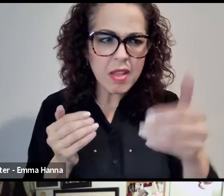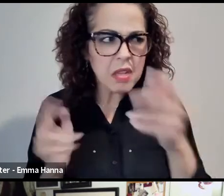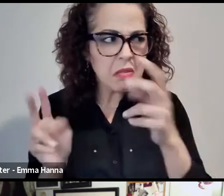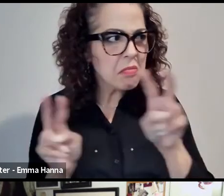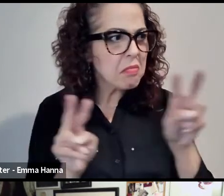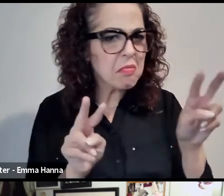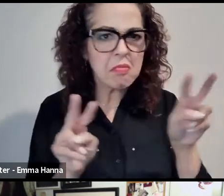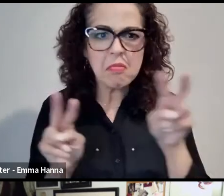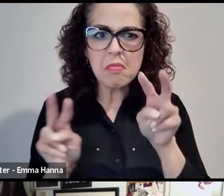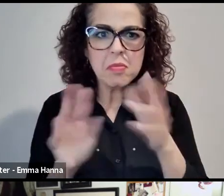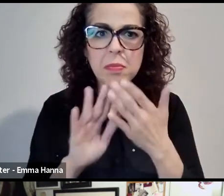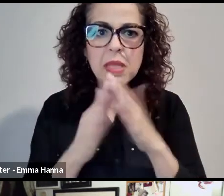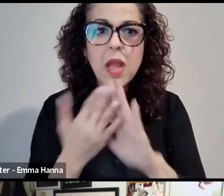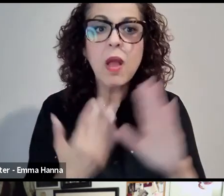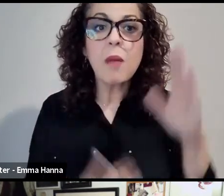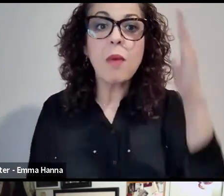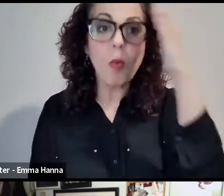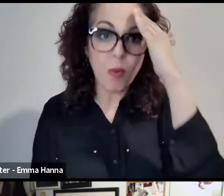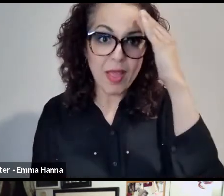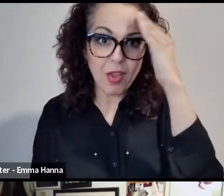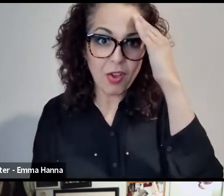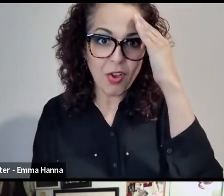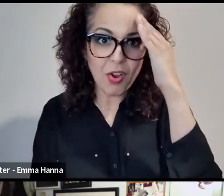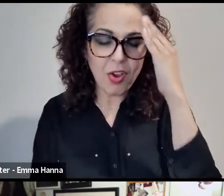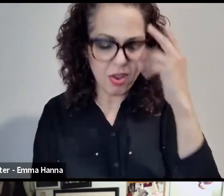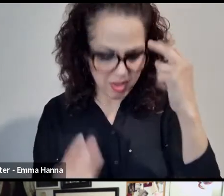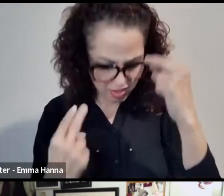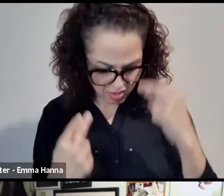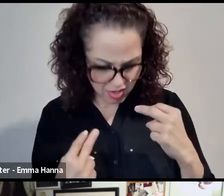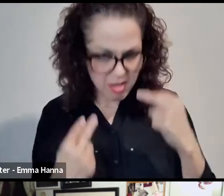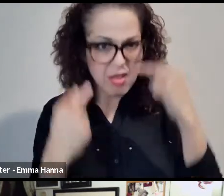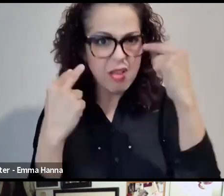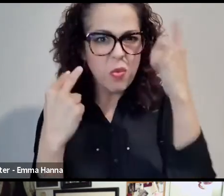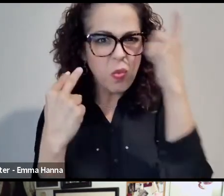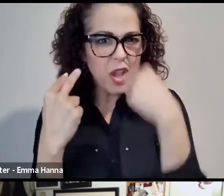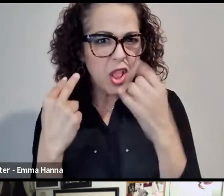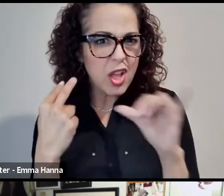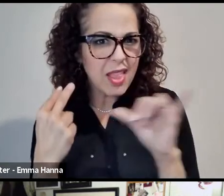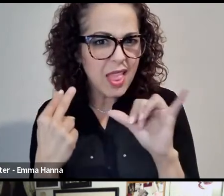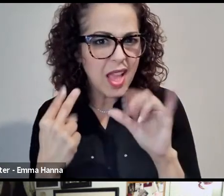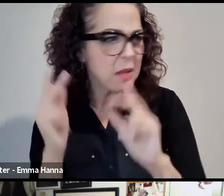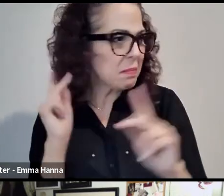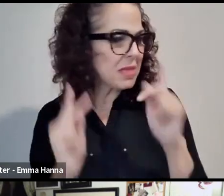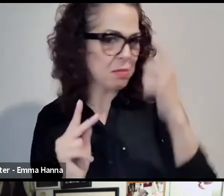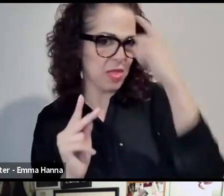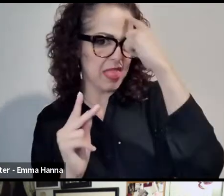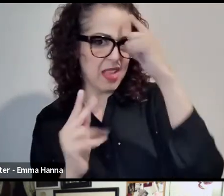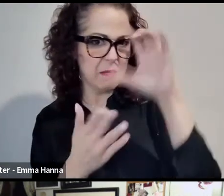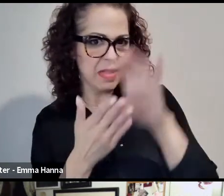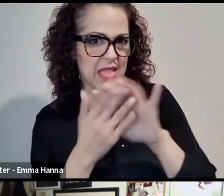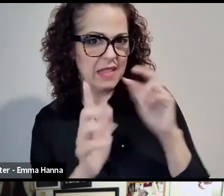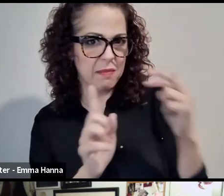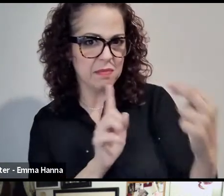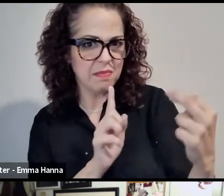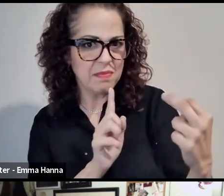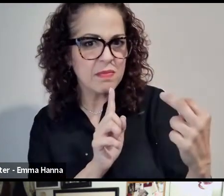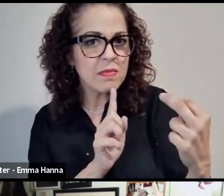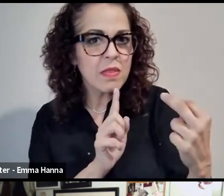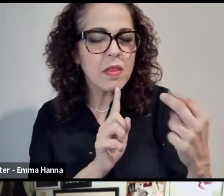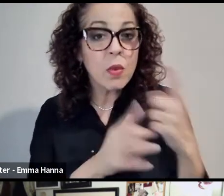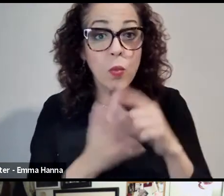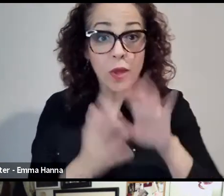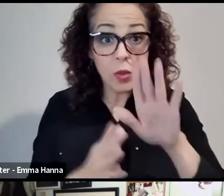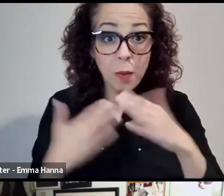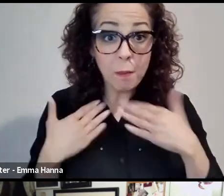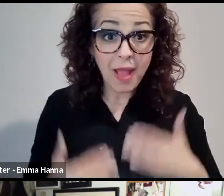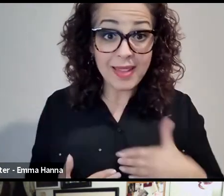of what you look like, what you move like, what people think you are, and what your body needs,